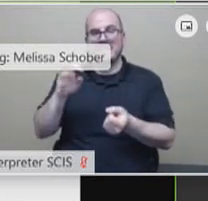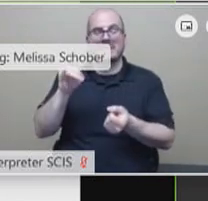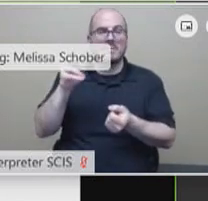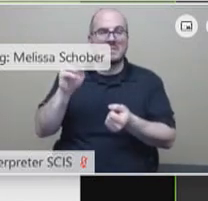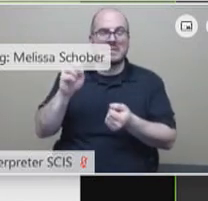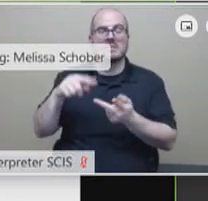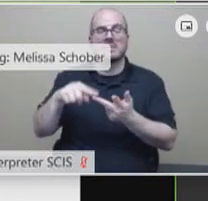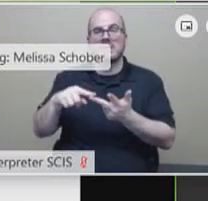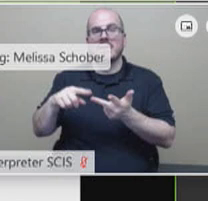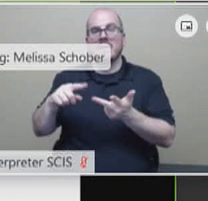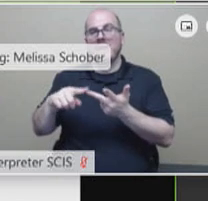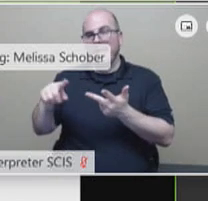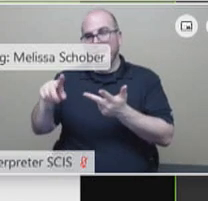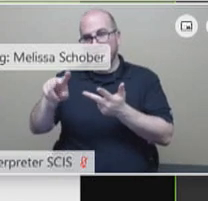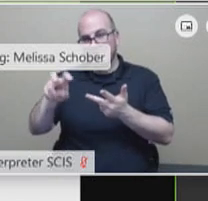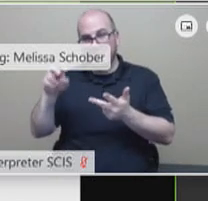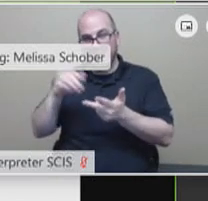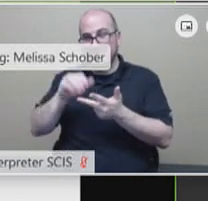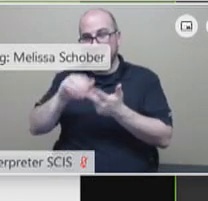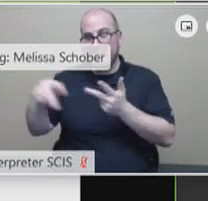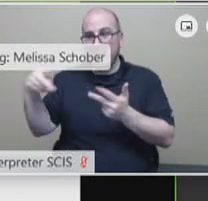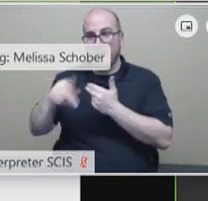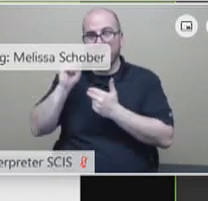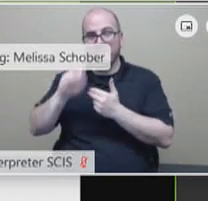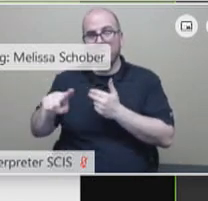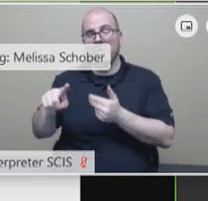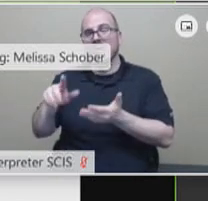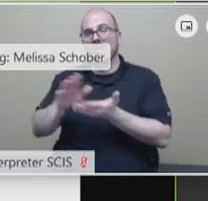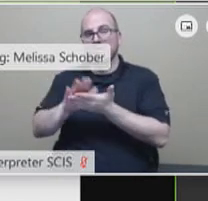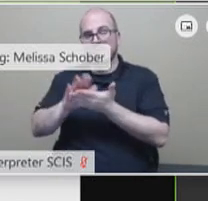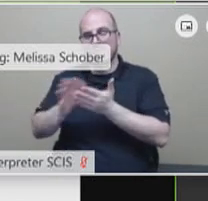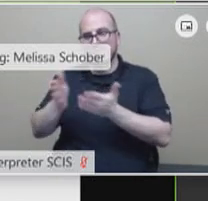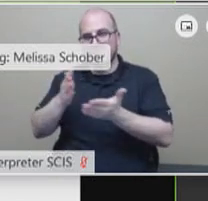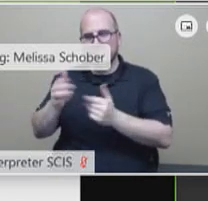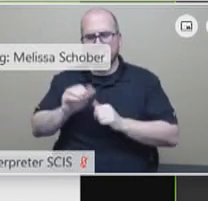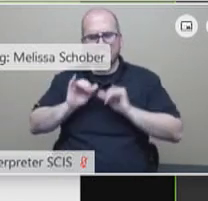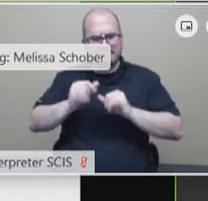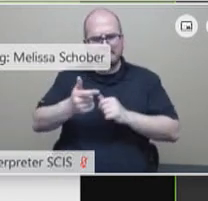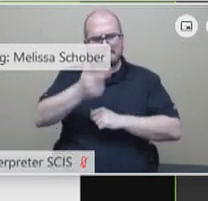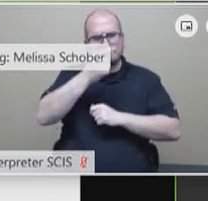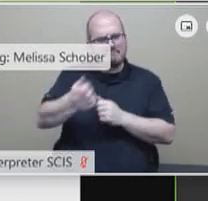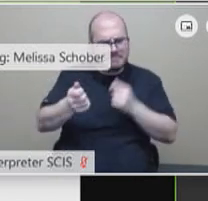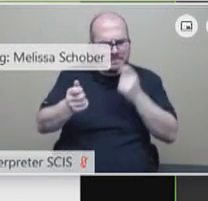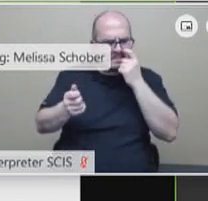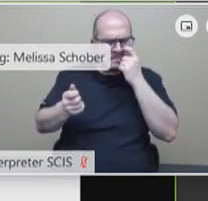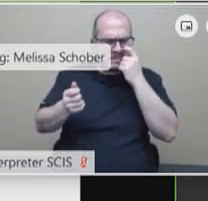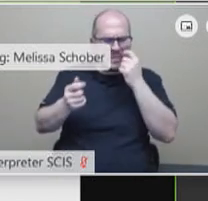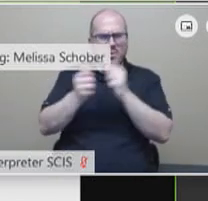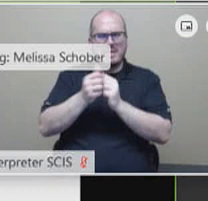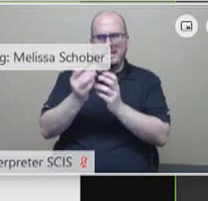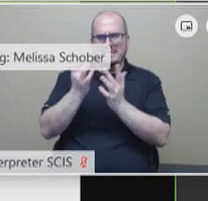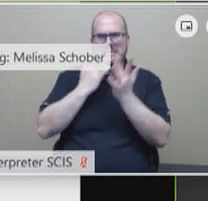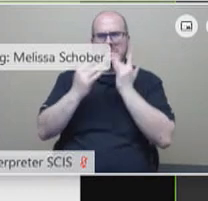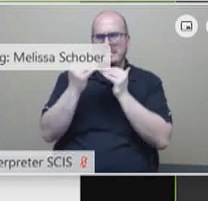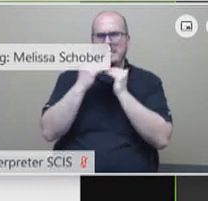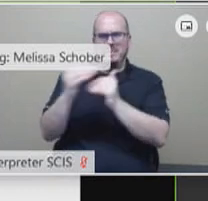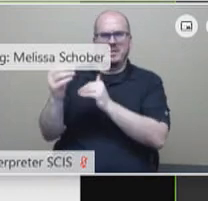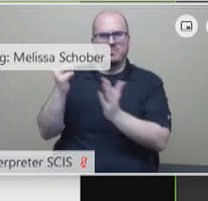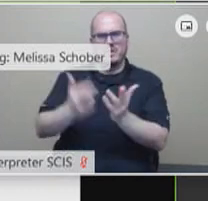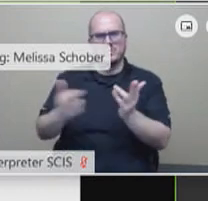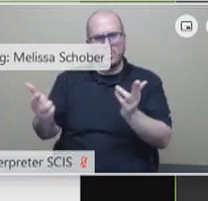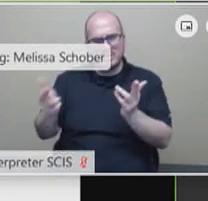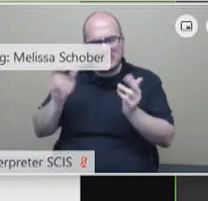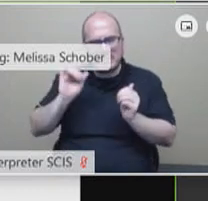$271,000 cut to school health services. Of particular interest to me in these times, given our limited resources, is how we can best allocate